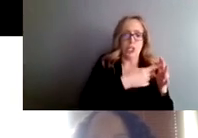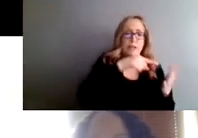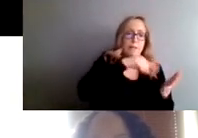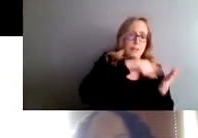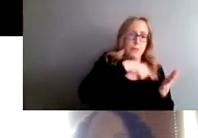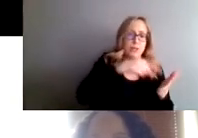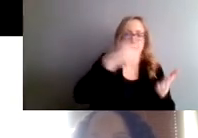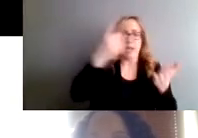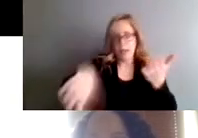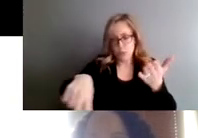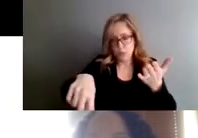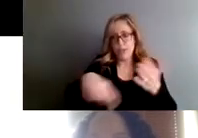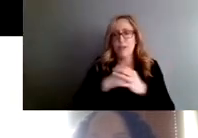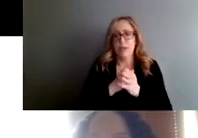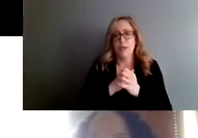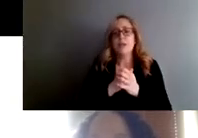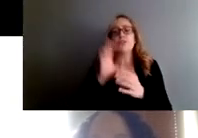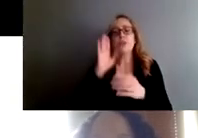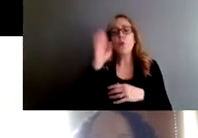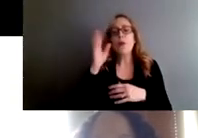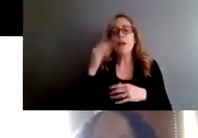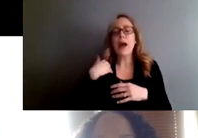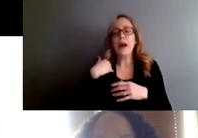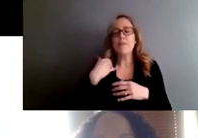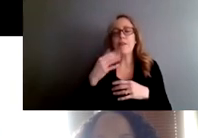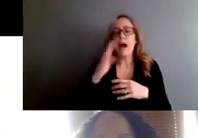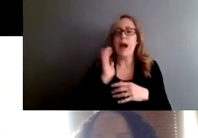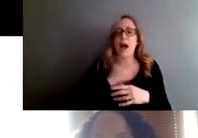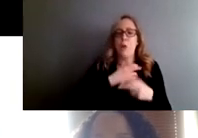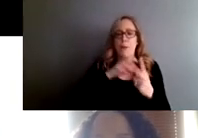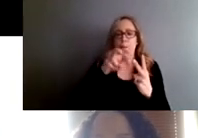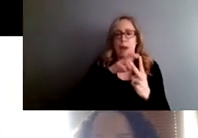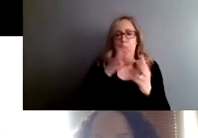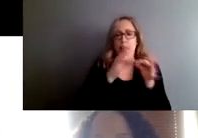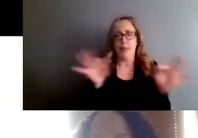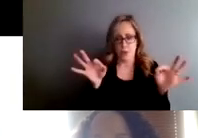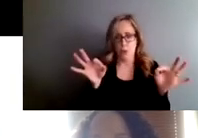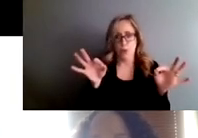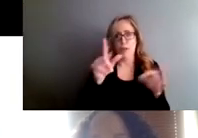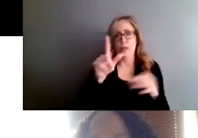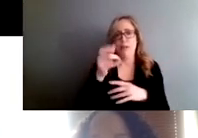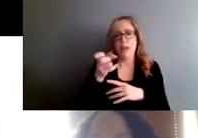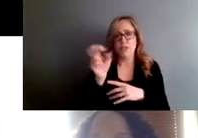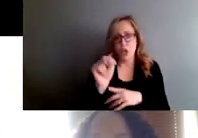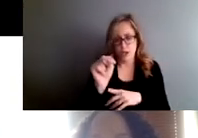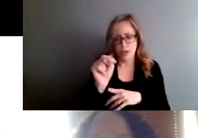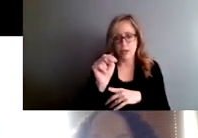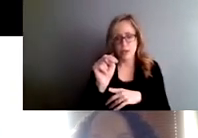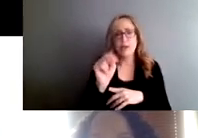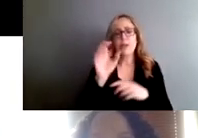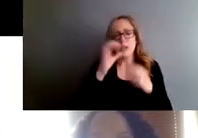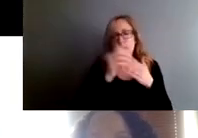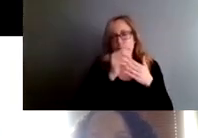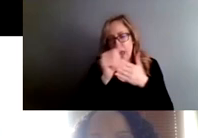Those sessions will be led by our bilingual family liaisons, and there will be an opportunity for presentation and discussion in